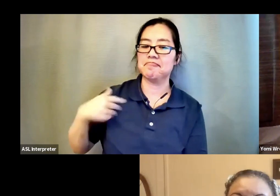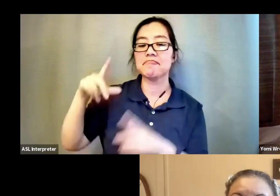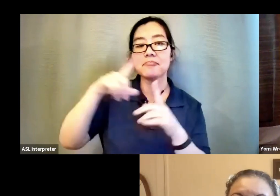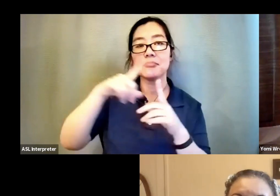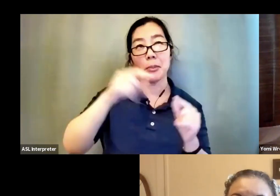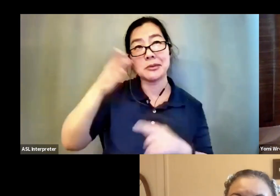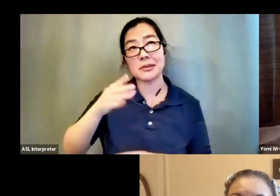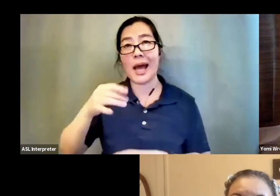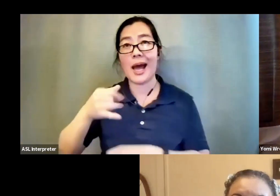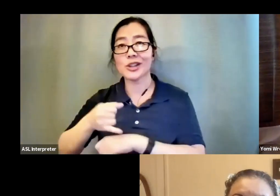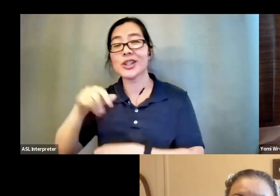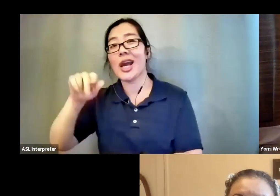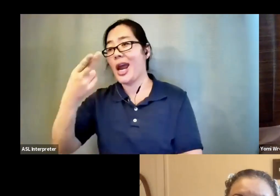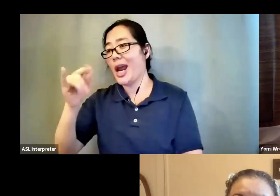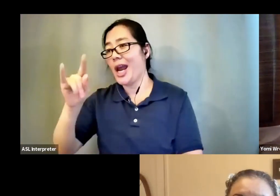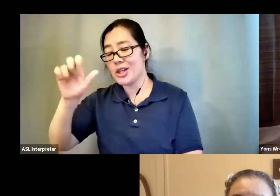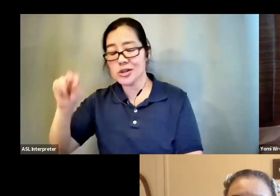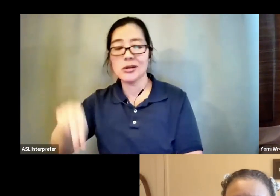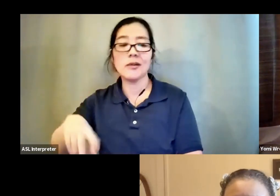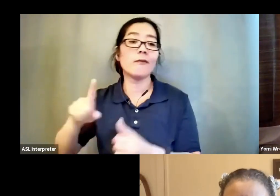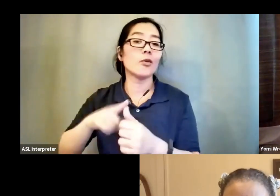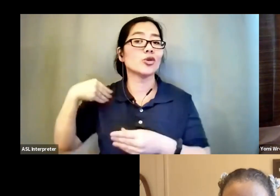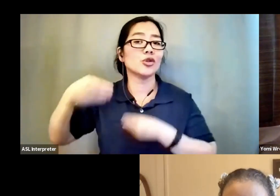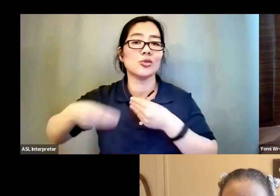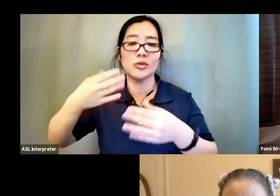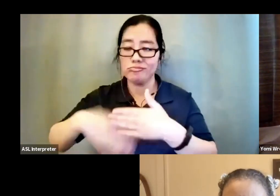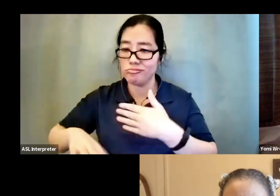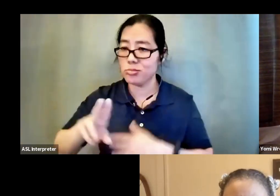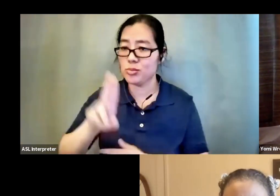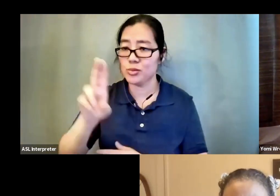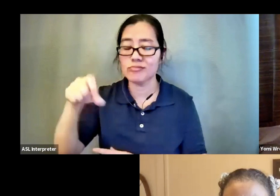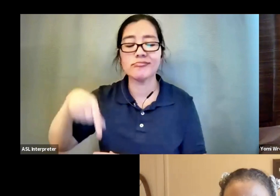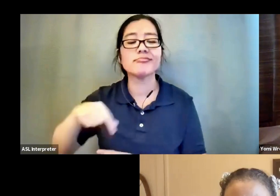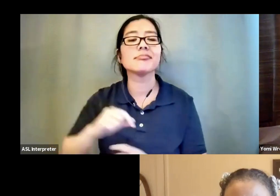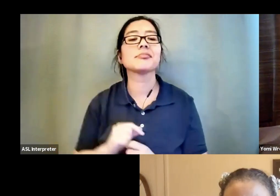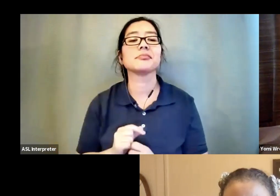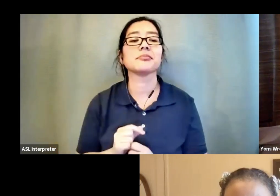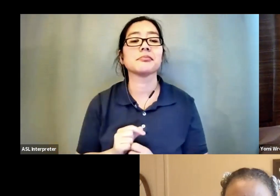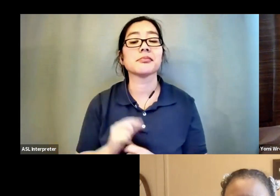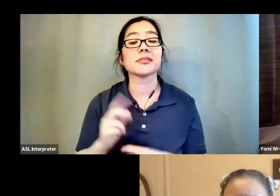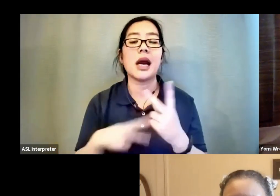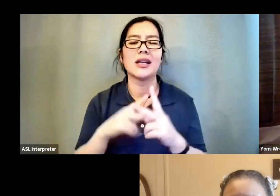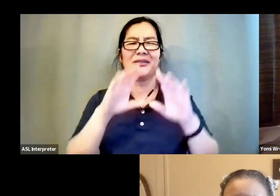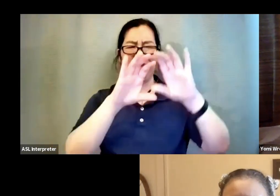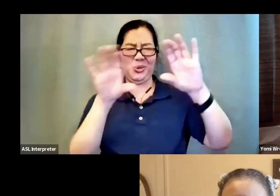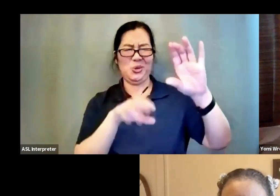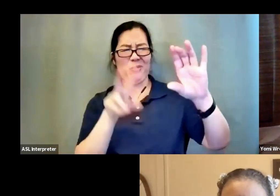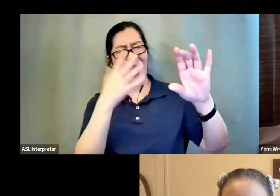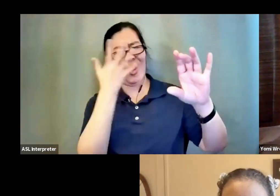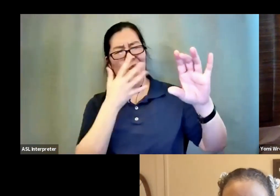Haitian, first generation born, kind of right now the kind of Zoom pale that some of us